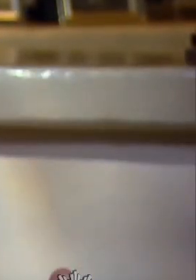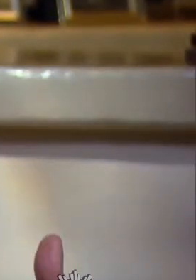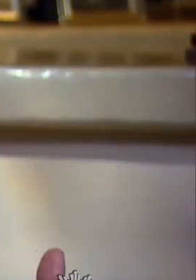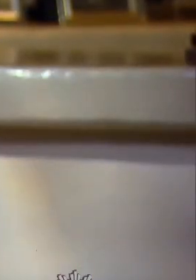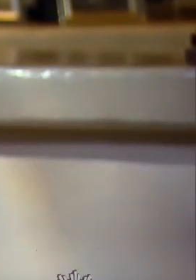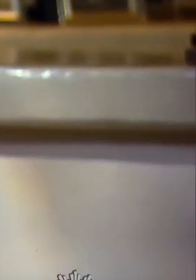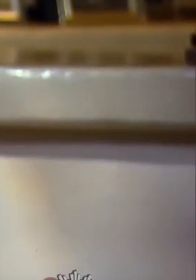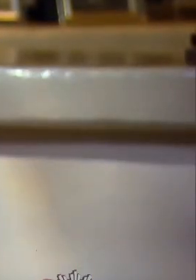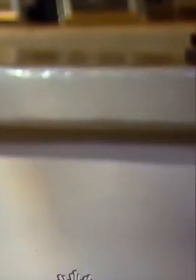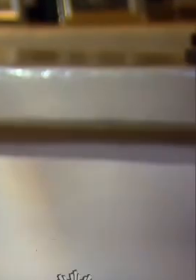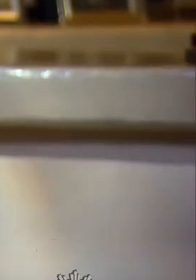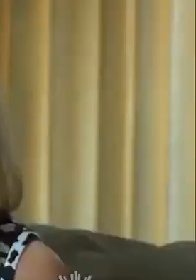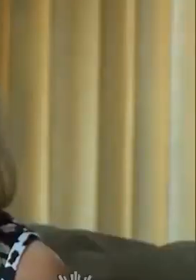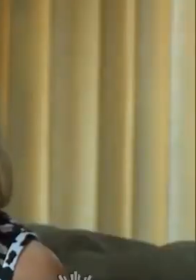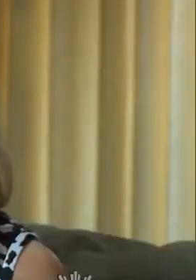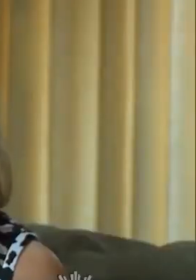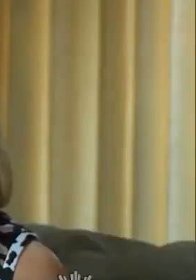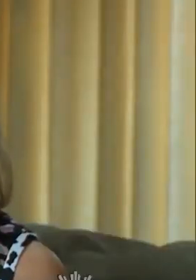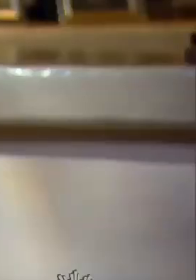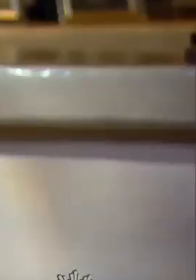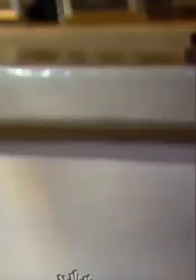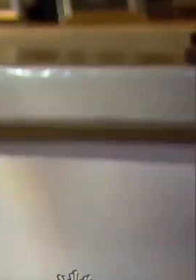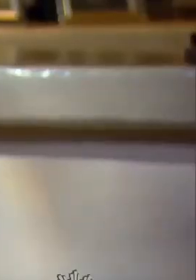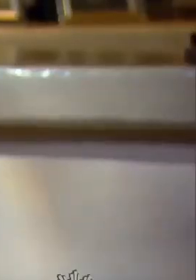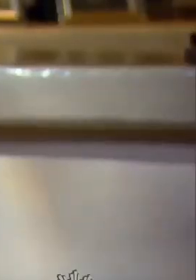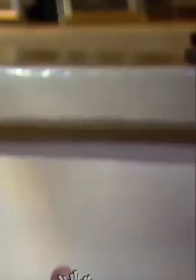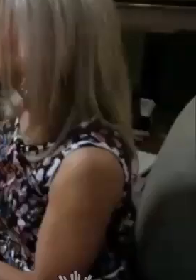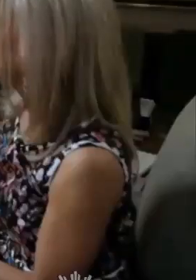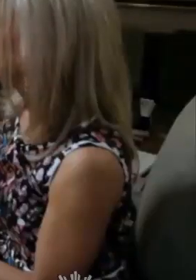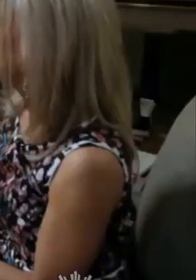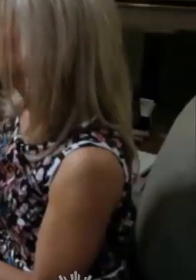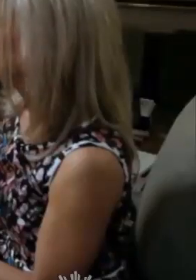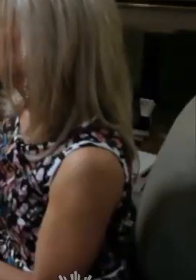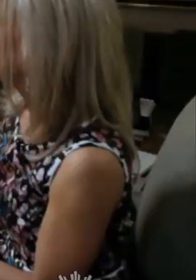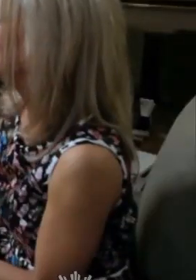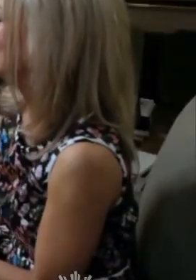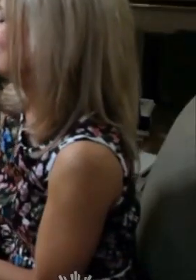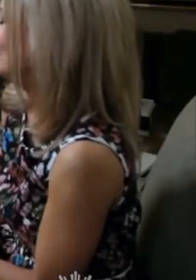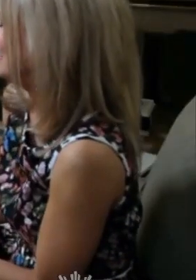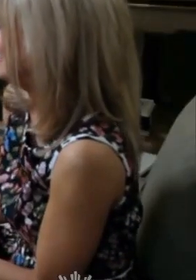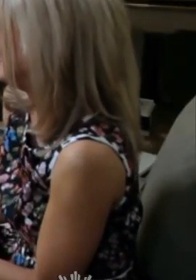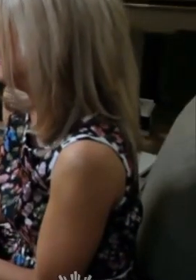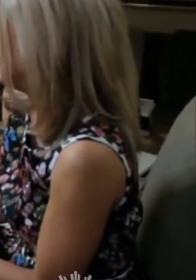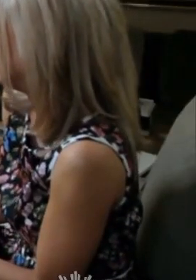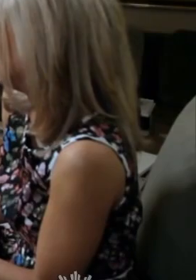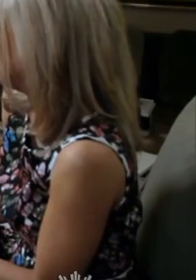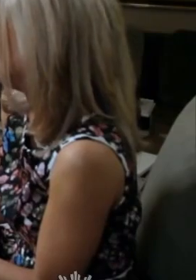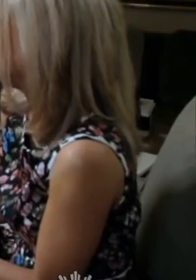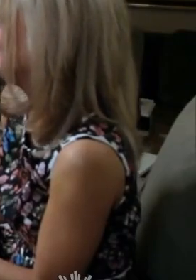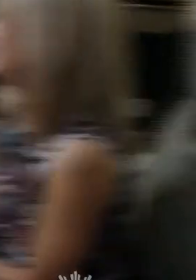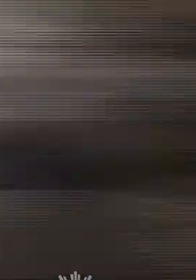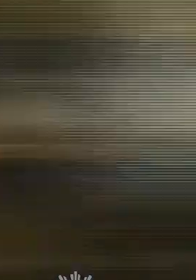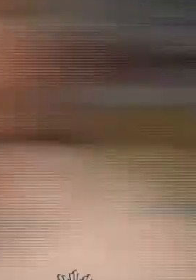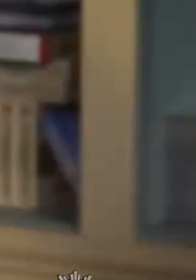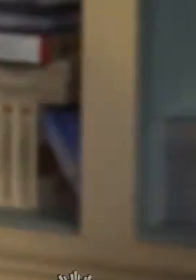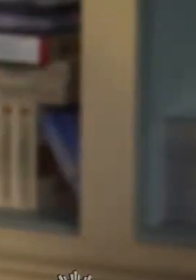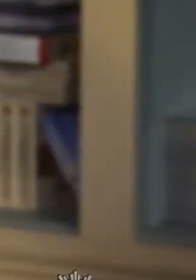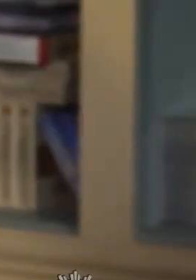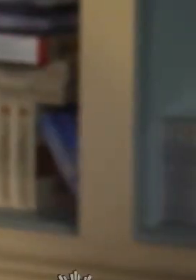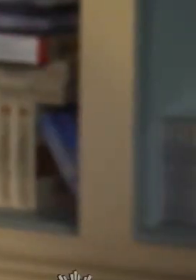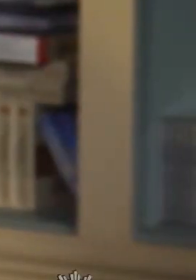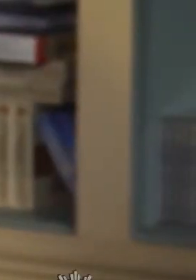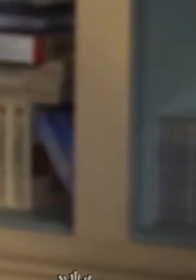coffee, I read the obits. Seriously? Yes, if I'm not in it, I'll have breakfast. Even when discussing something grim, I think